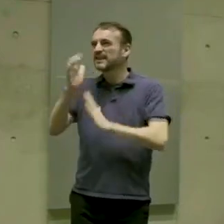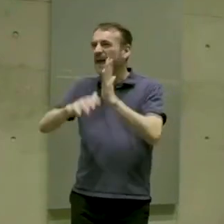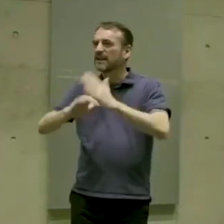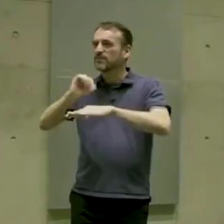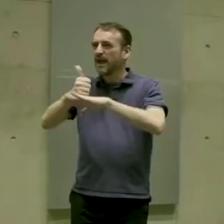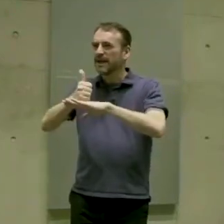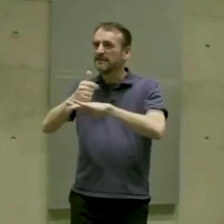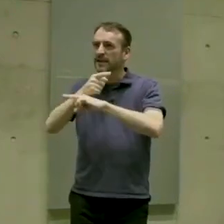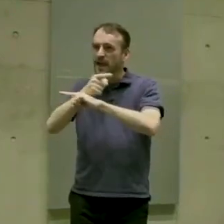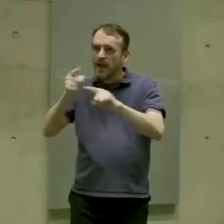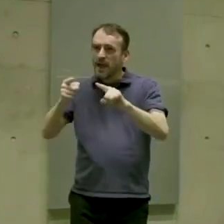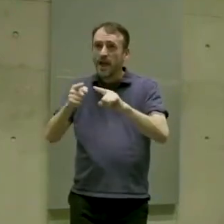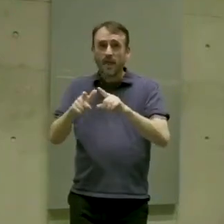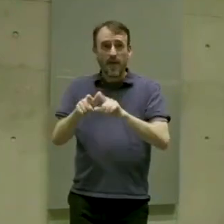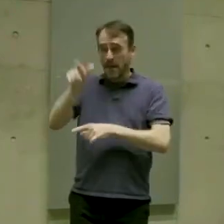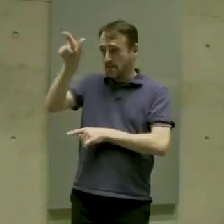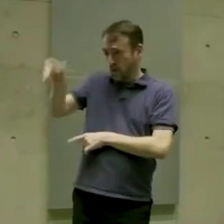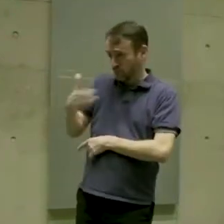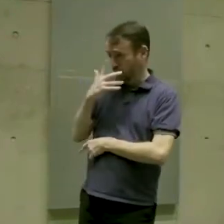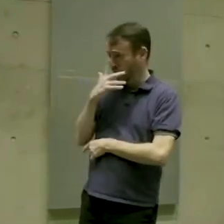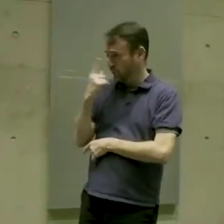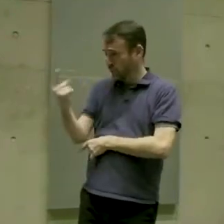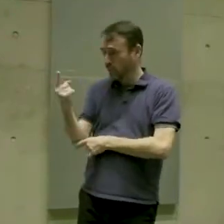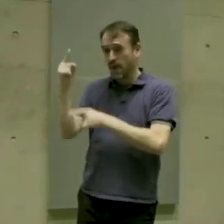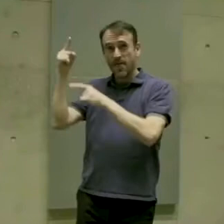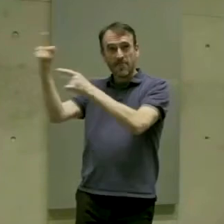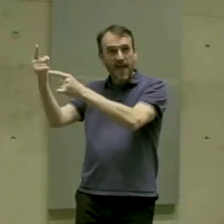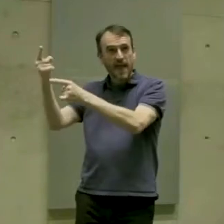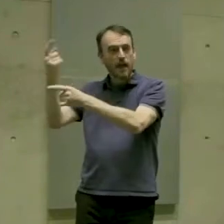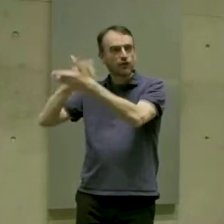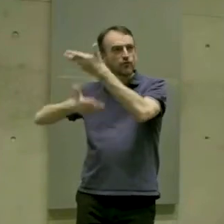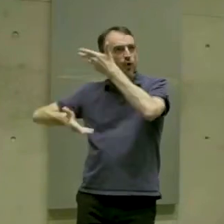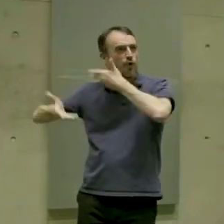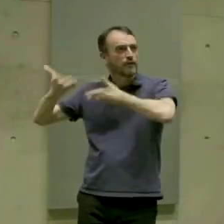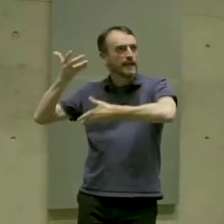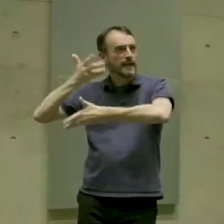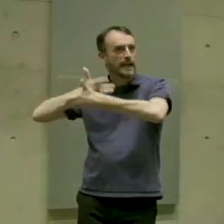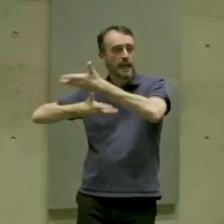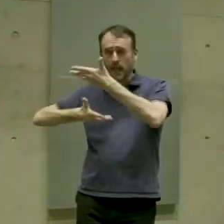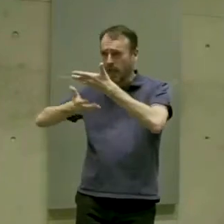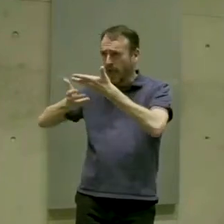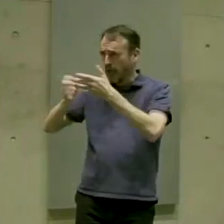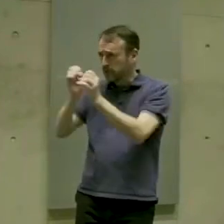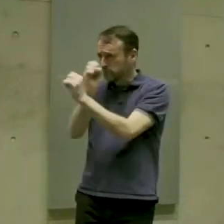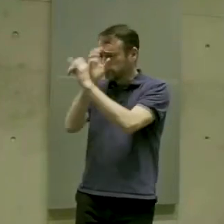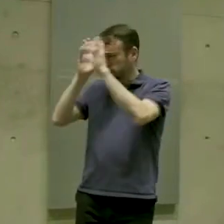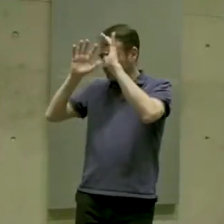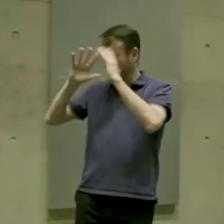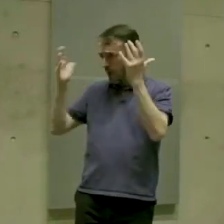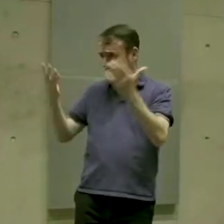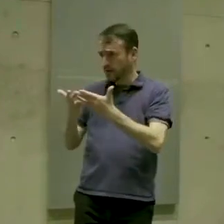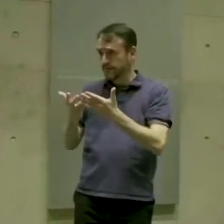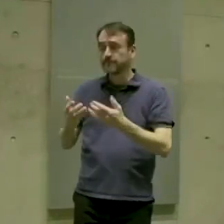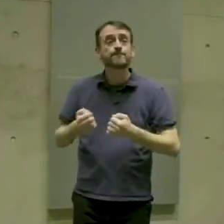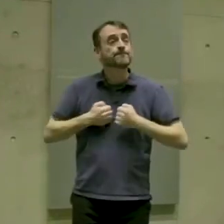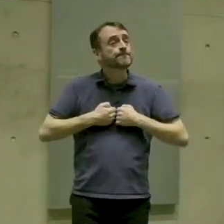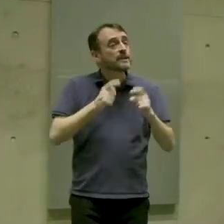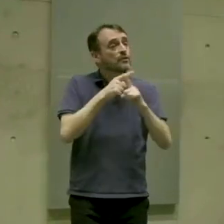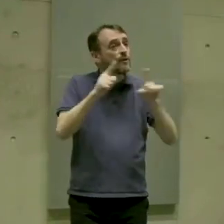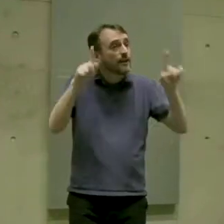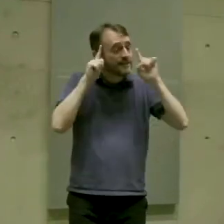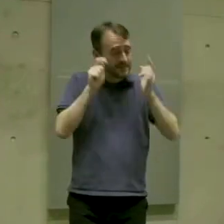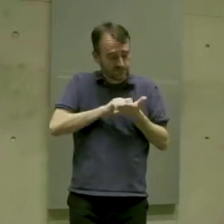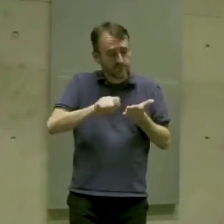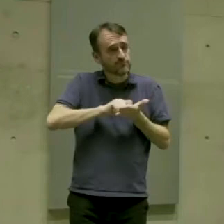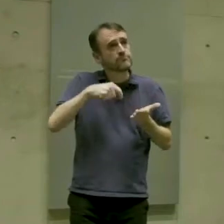whose words form all the world we have. In my dissertation, I referred to